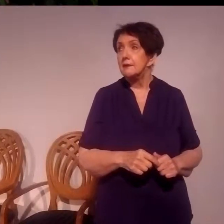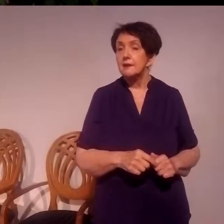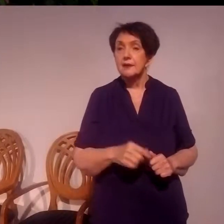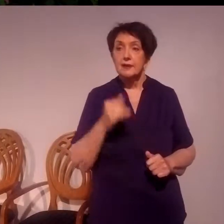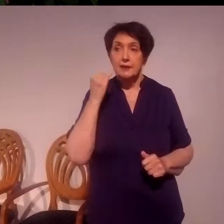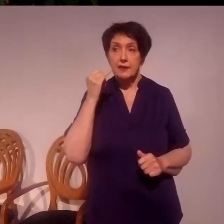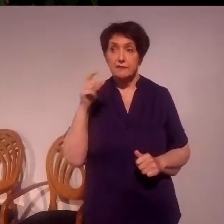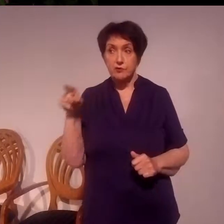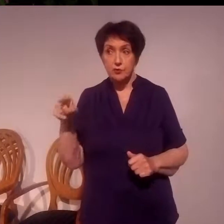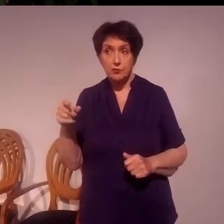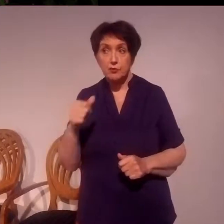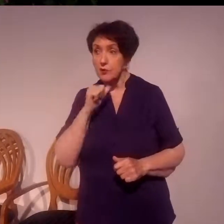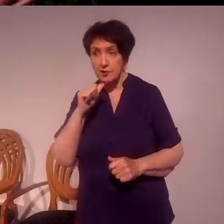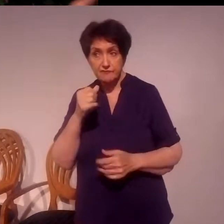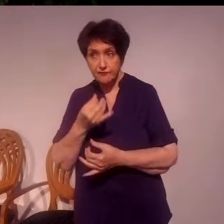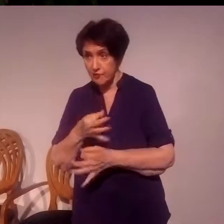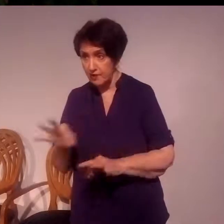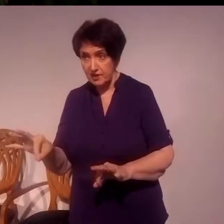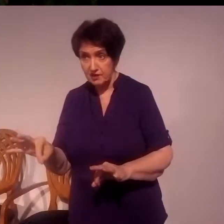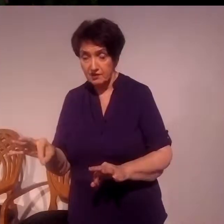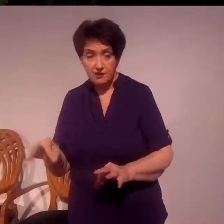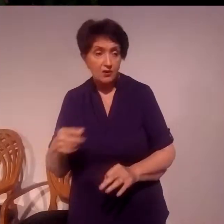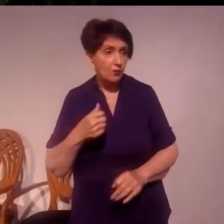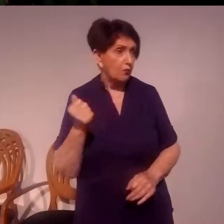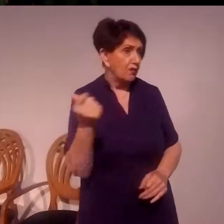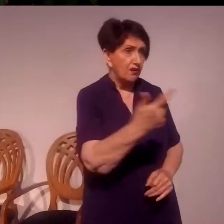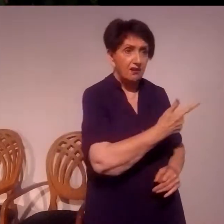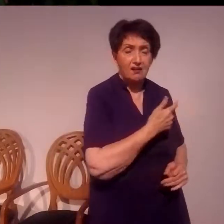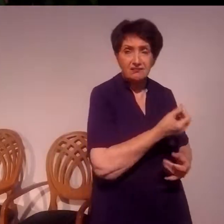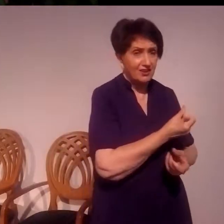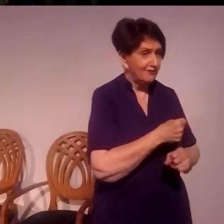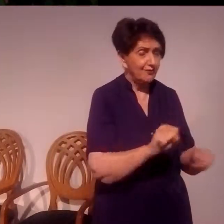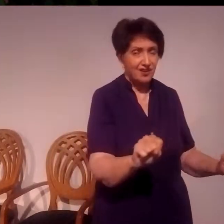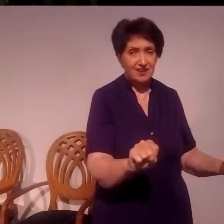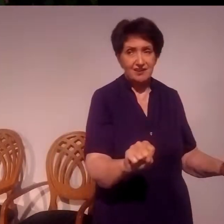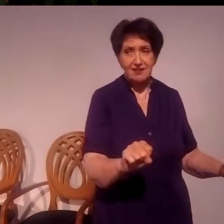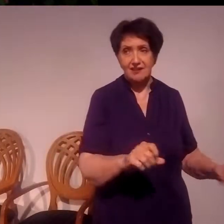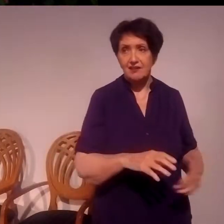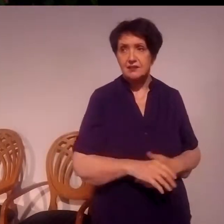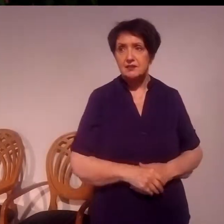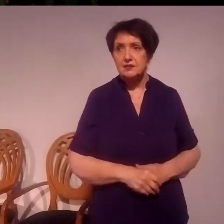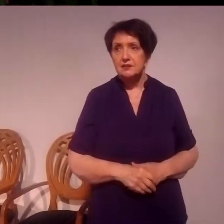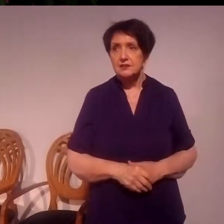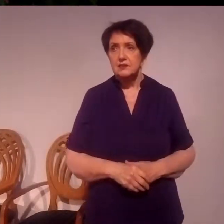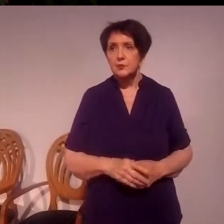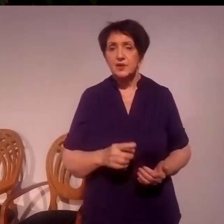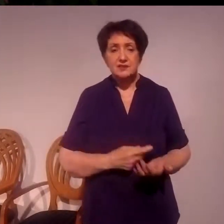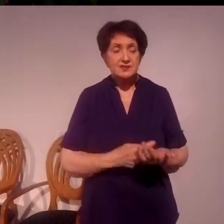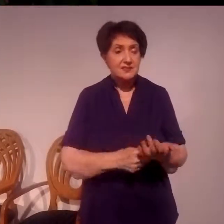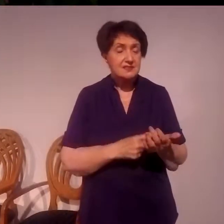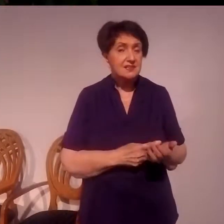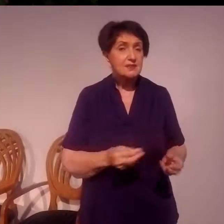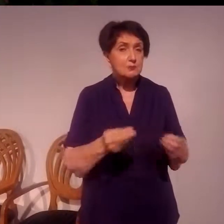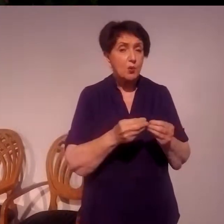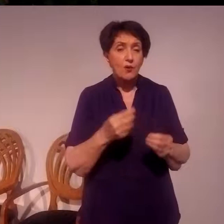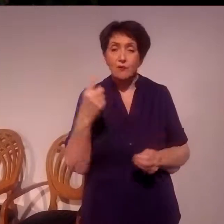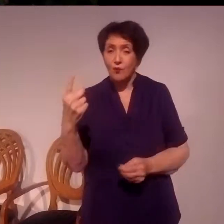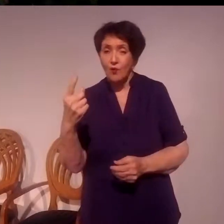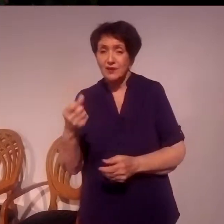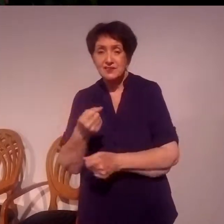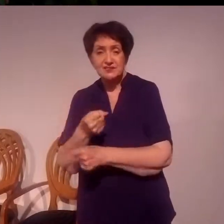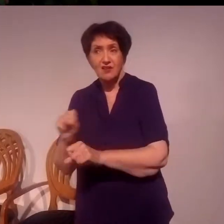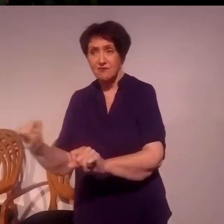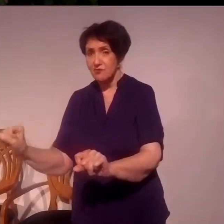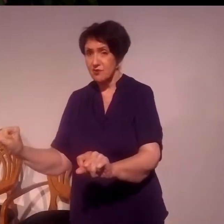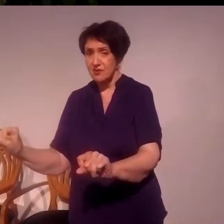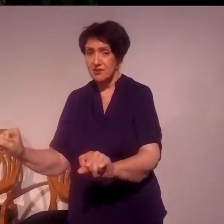you aren't free, none of us are. And we'll get into that in a little bit. But if one is not free, none of